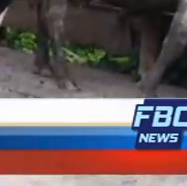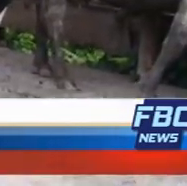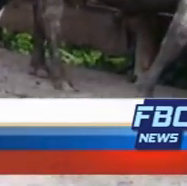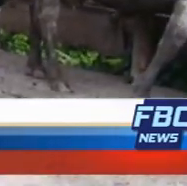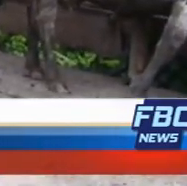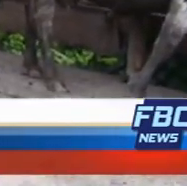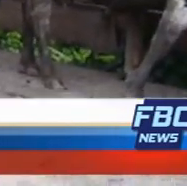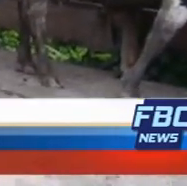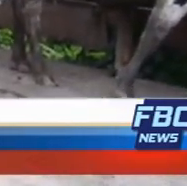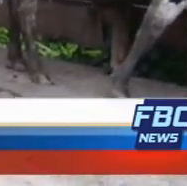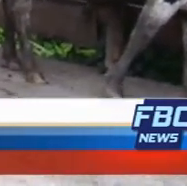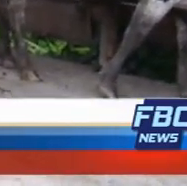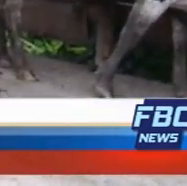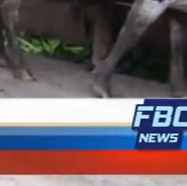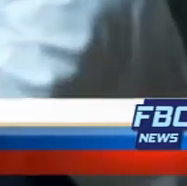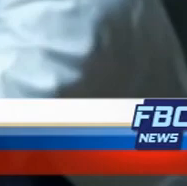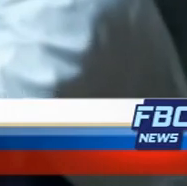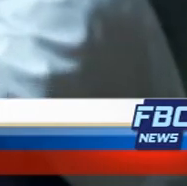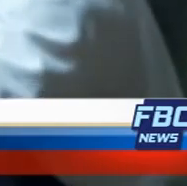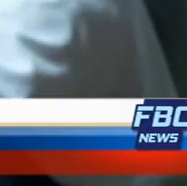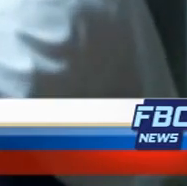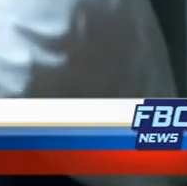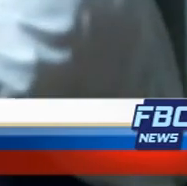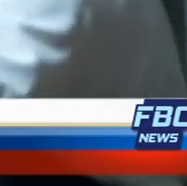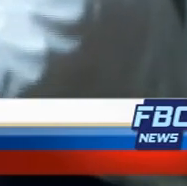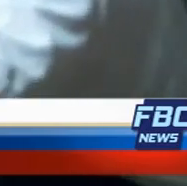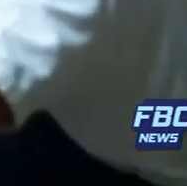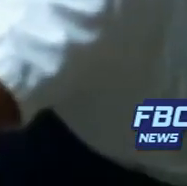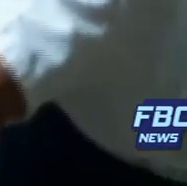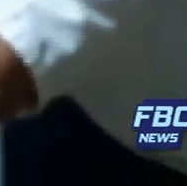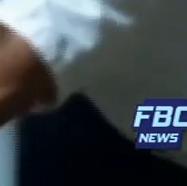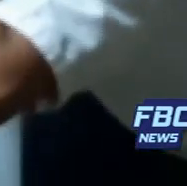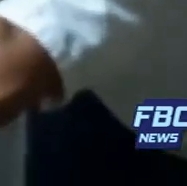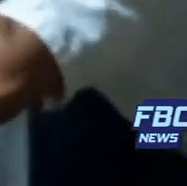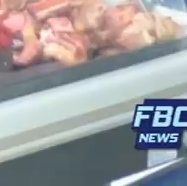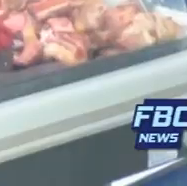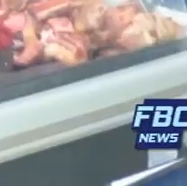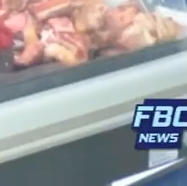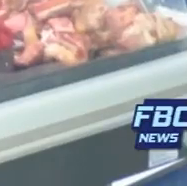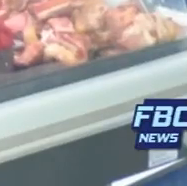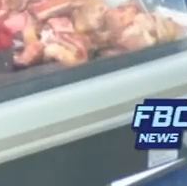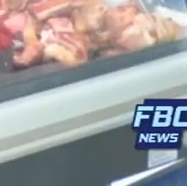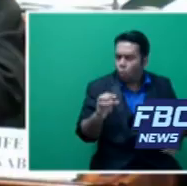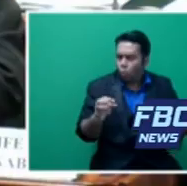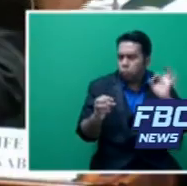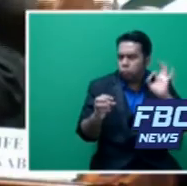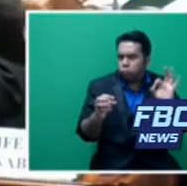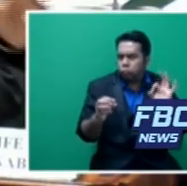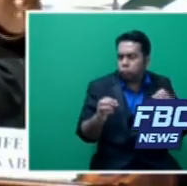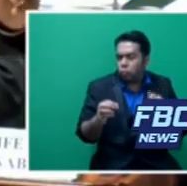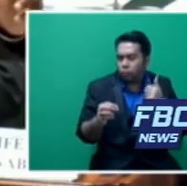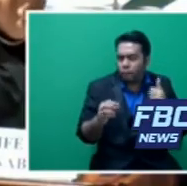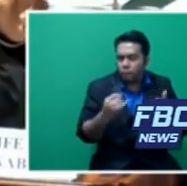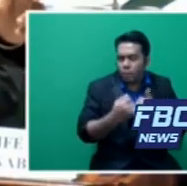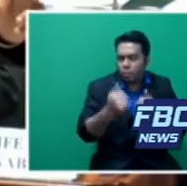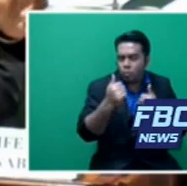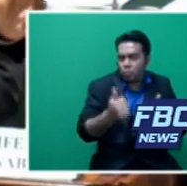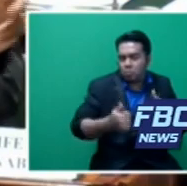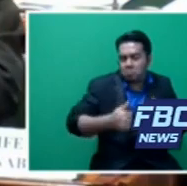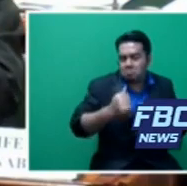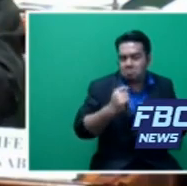He says there is potential, however, farmers need to take the level of commitment seriously. It can be done.